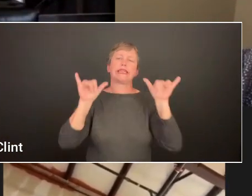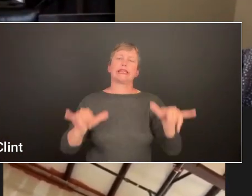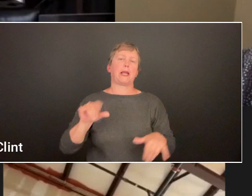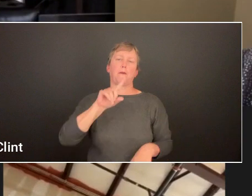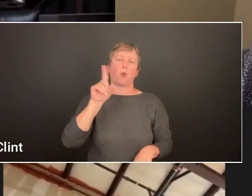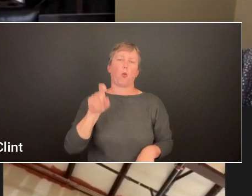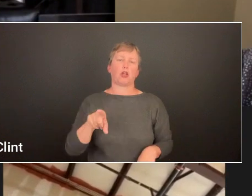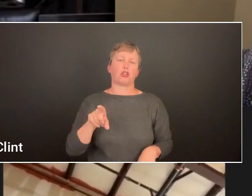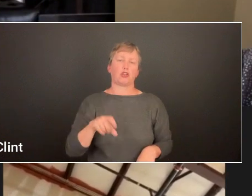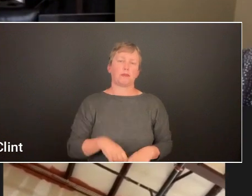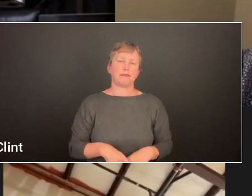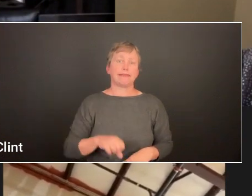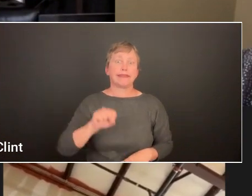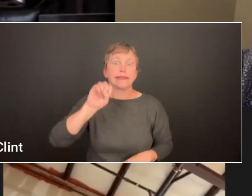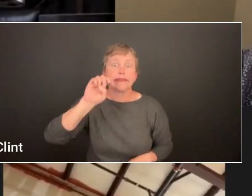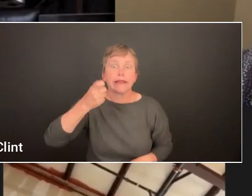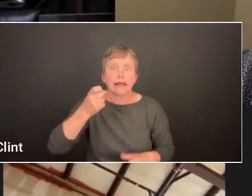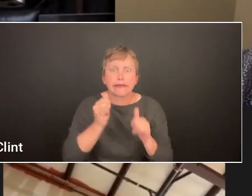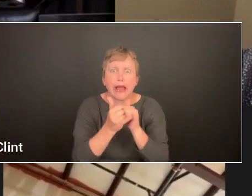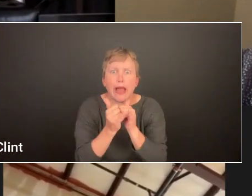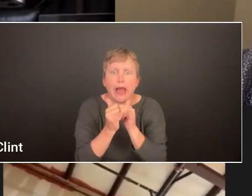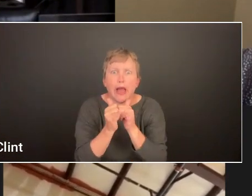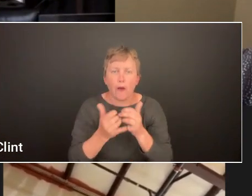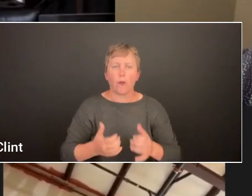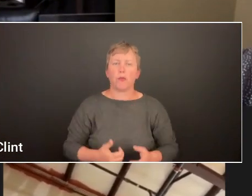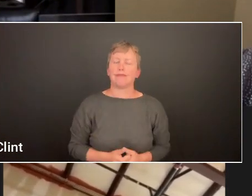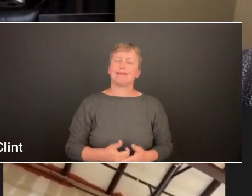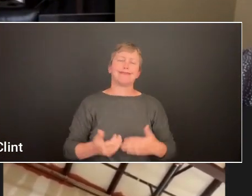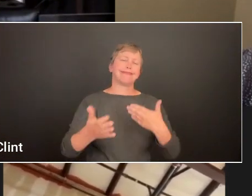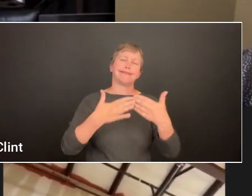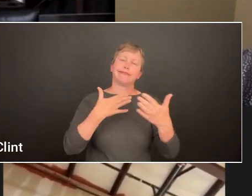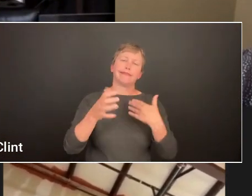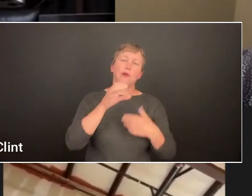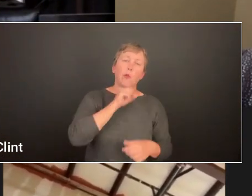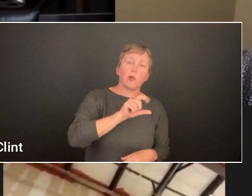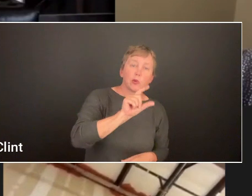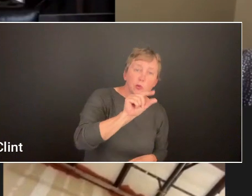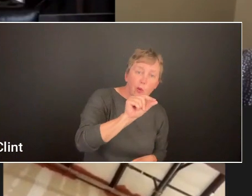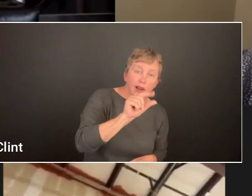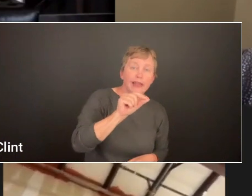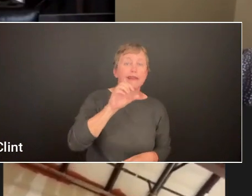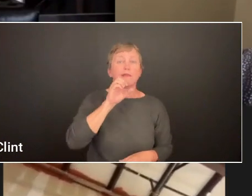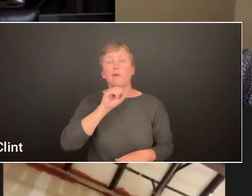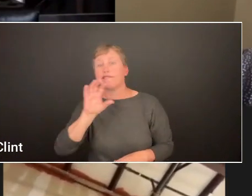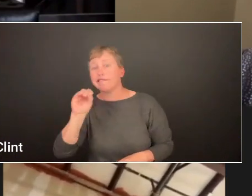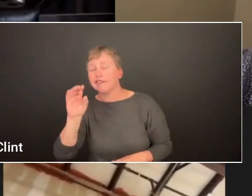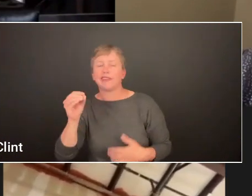And within 2 or 3 conversations, it comes up. You know, it's like, well, you know, how is sex for